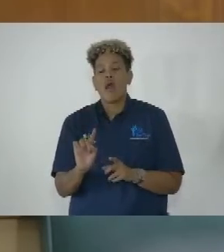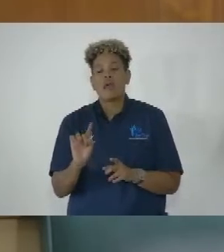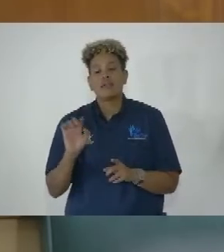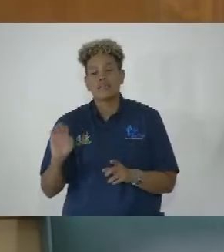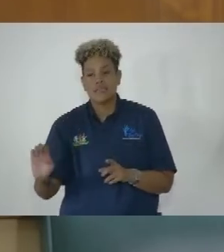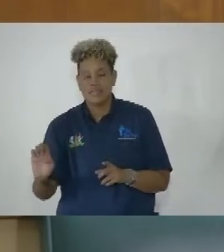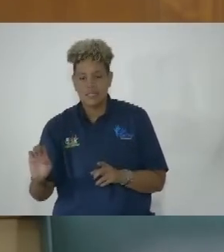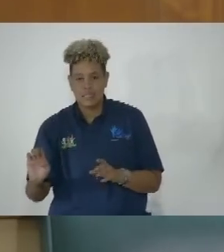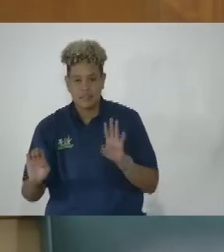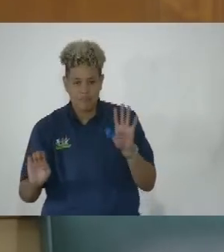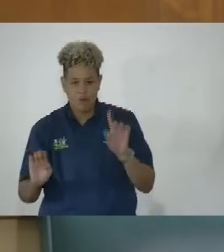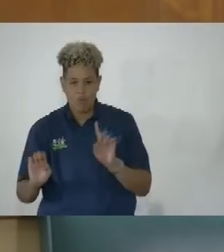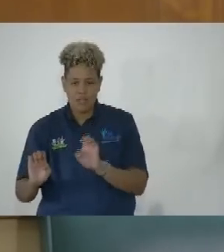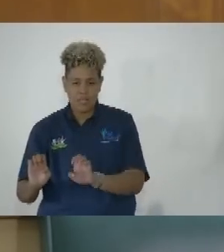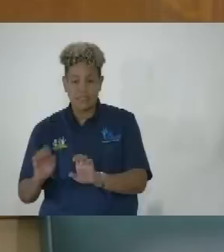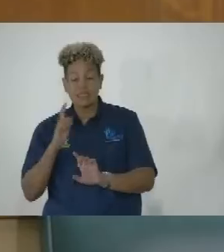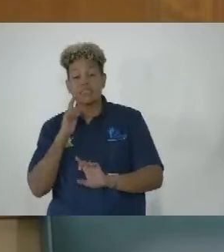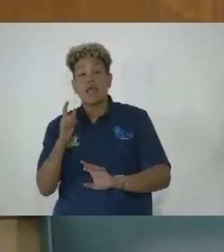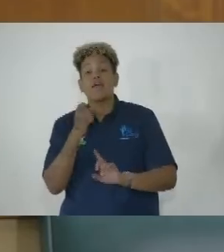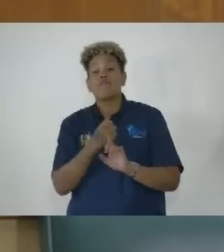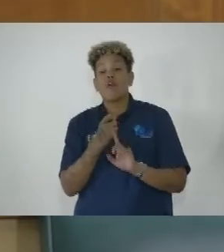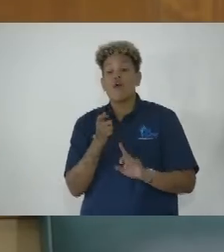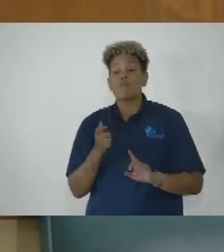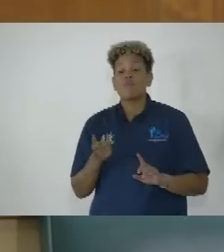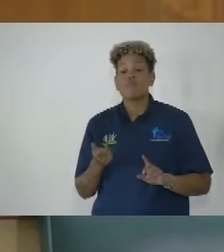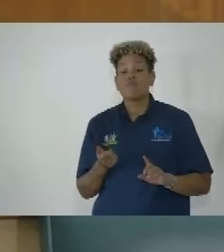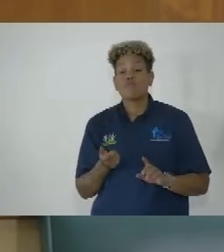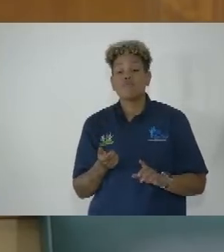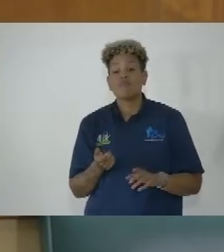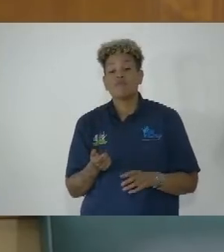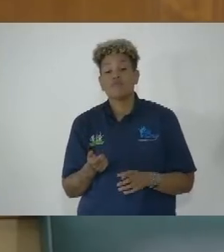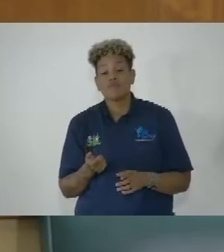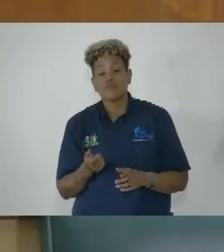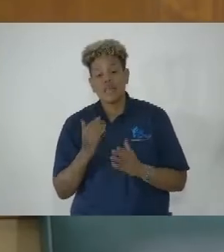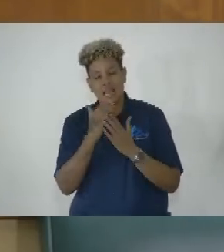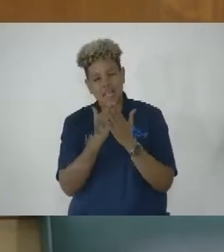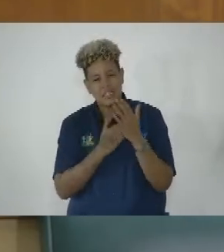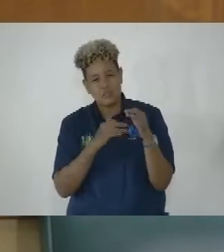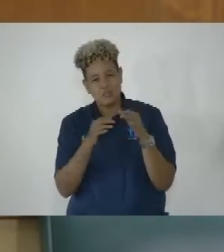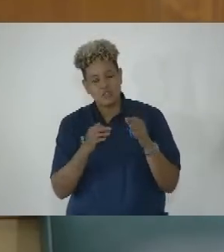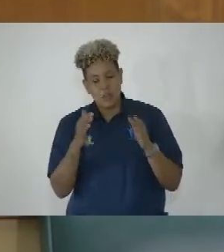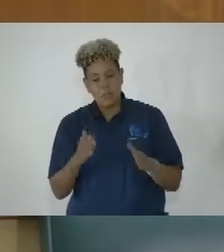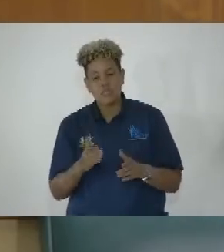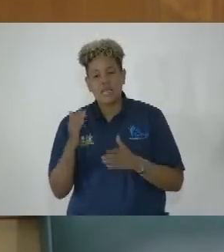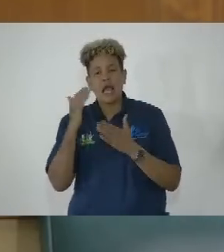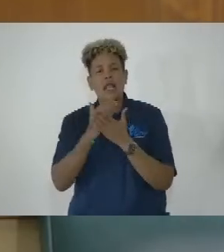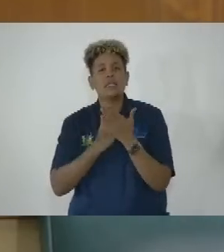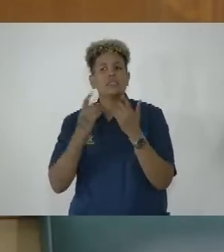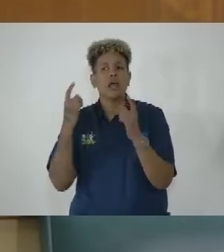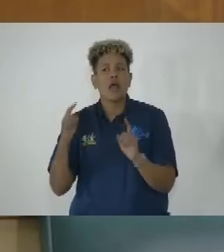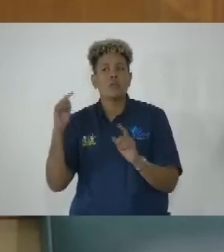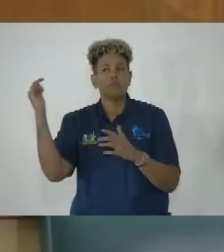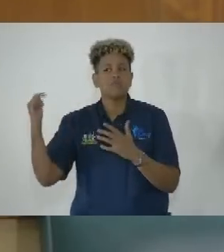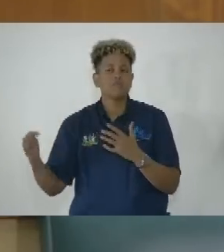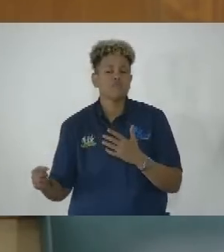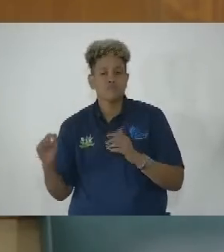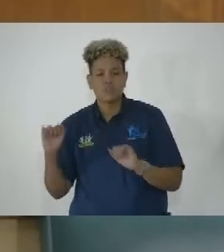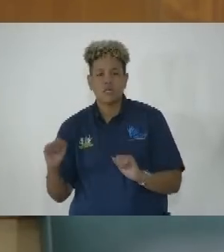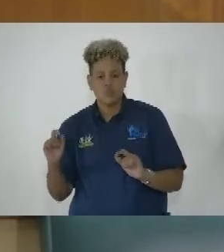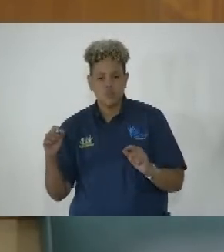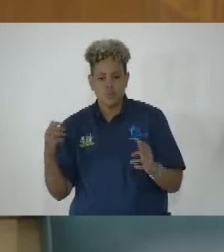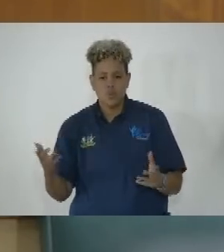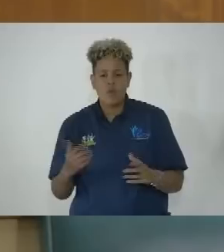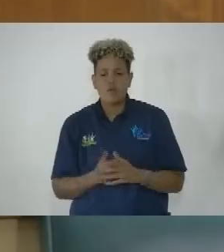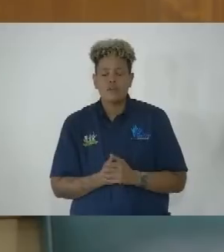4.1e, because it says from molesting a prescribed person, and then it lists the instances. But